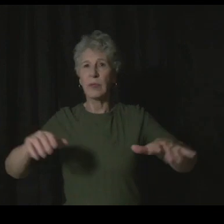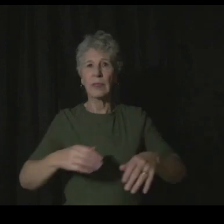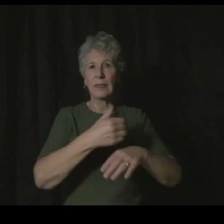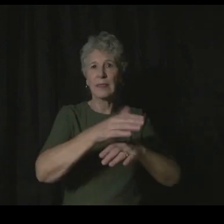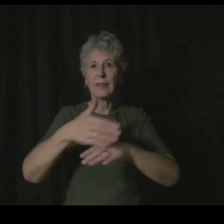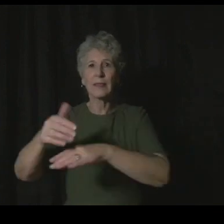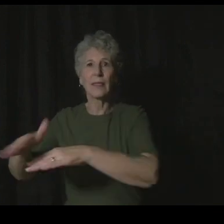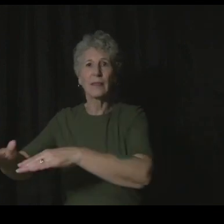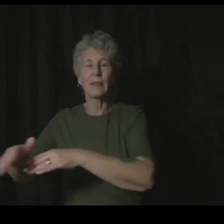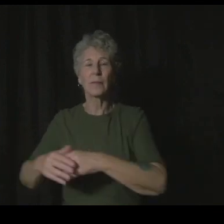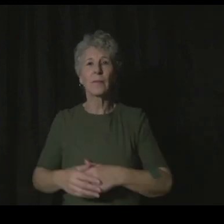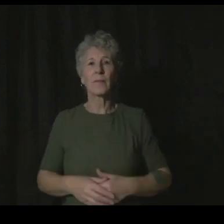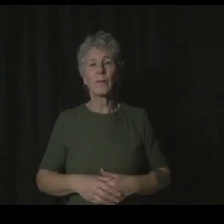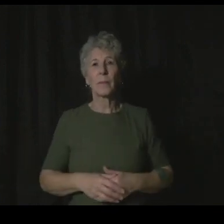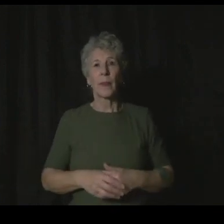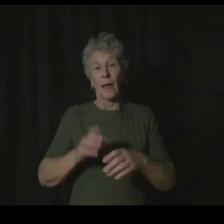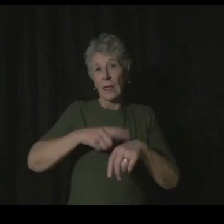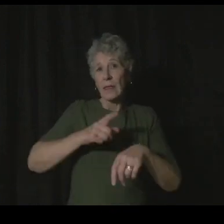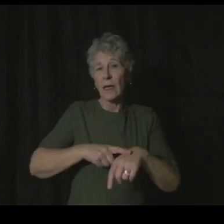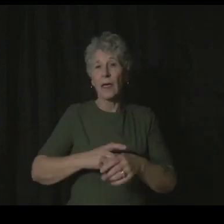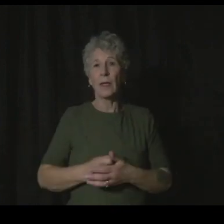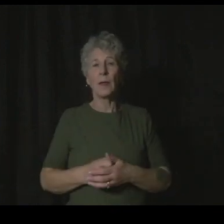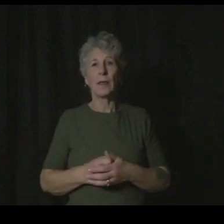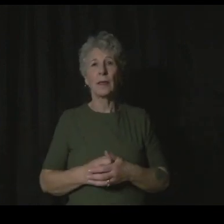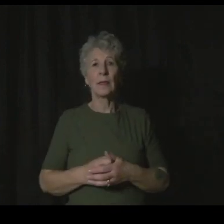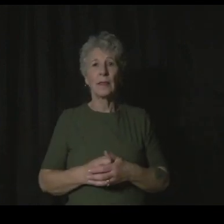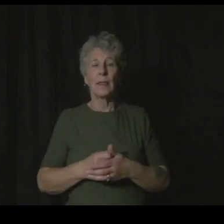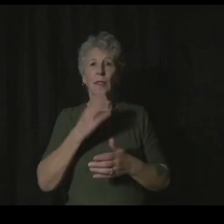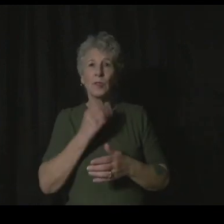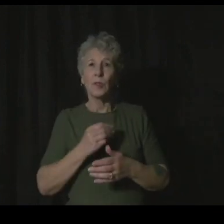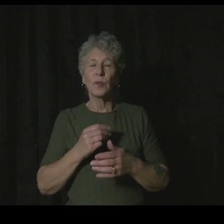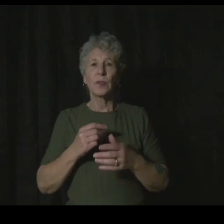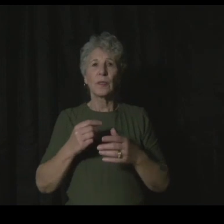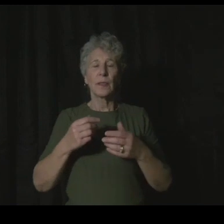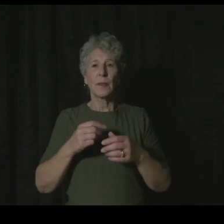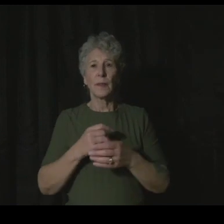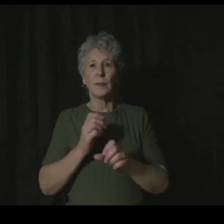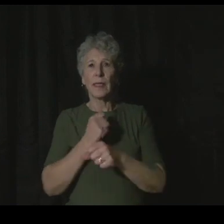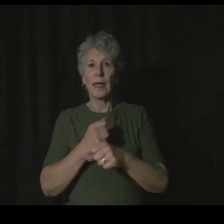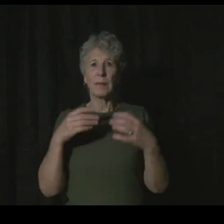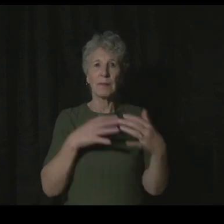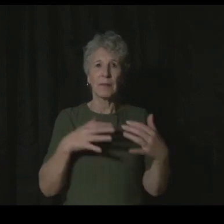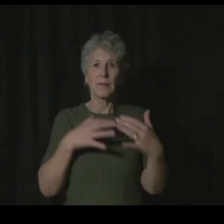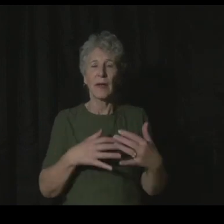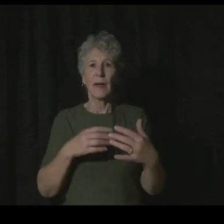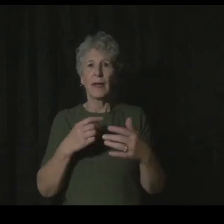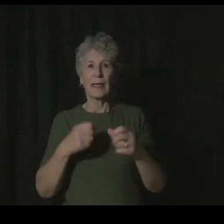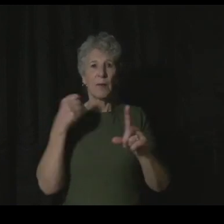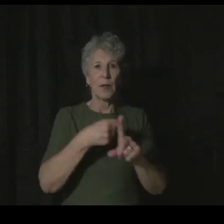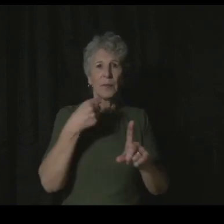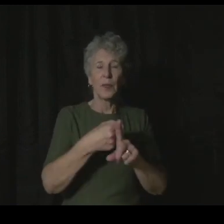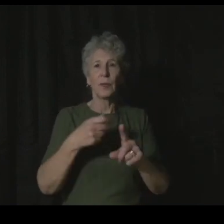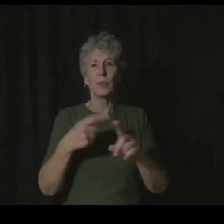Western Europe. In time, they fell into conflicts with the Muslims of the 8th century. They were abused during the Crusades